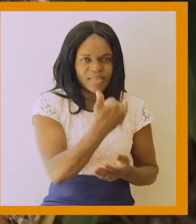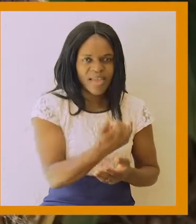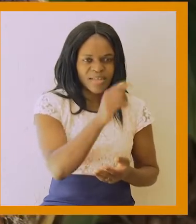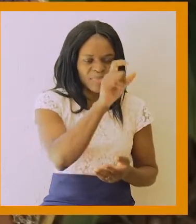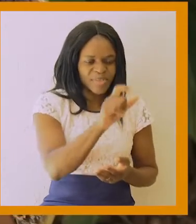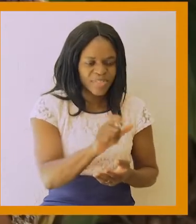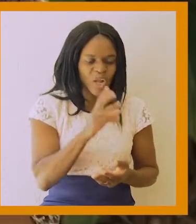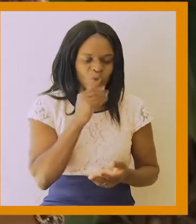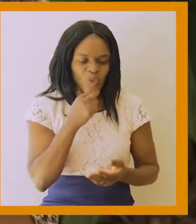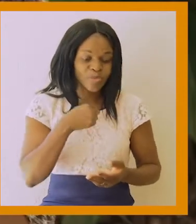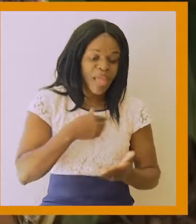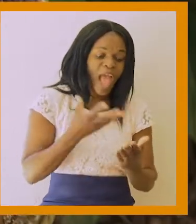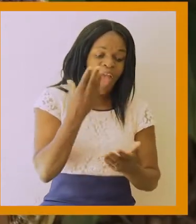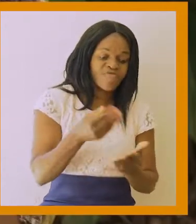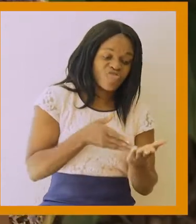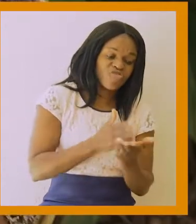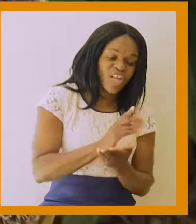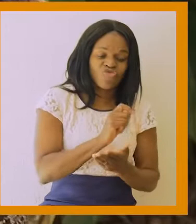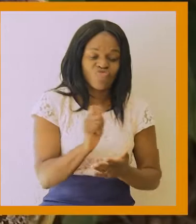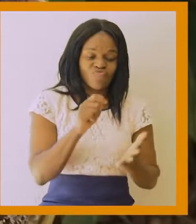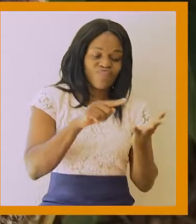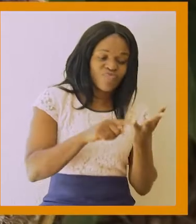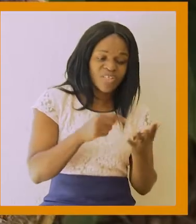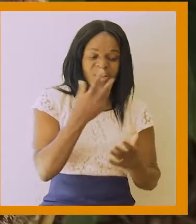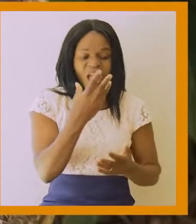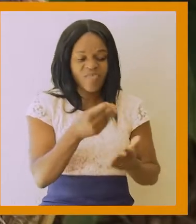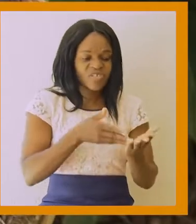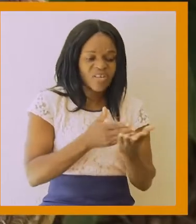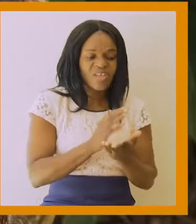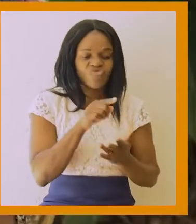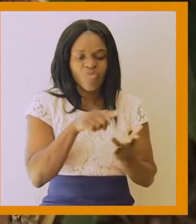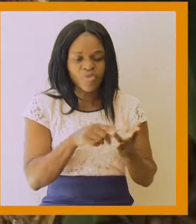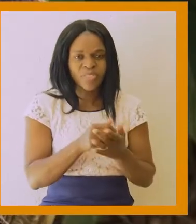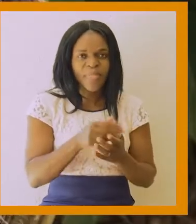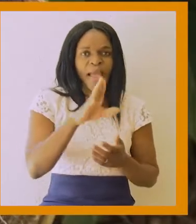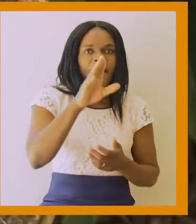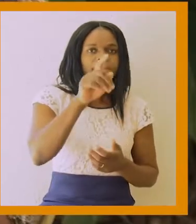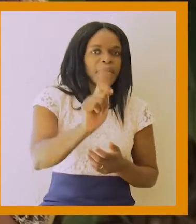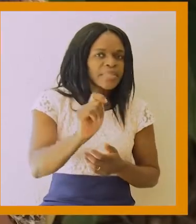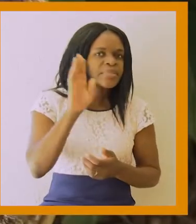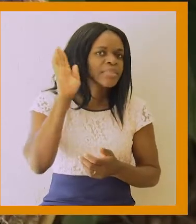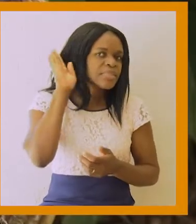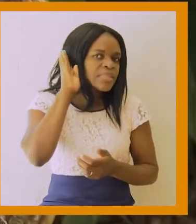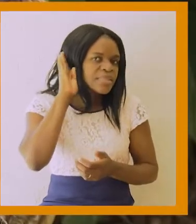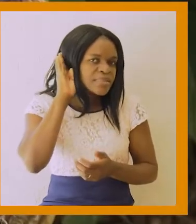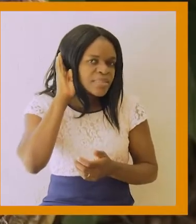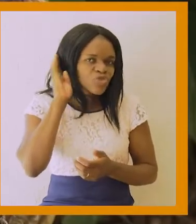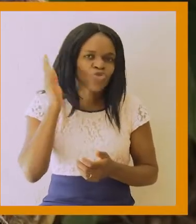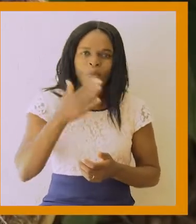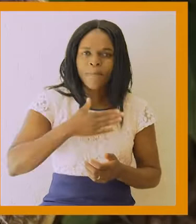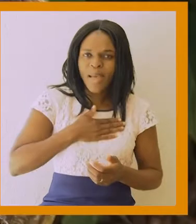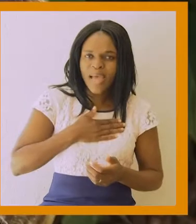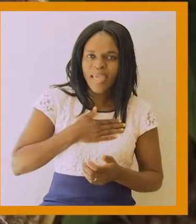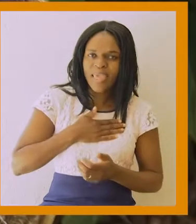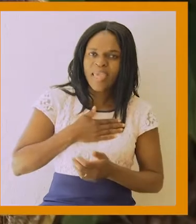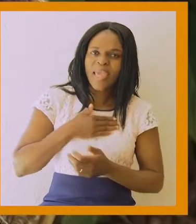as a young person I'm saying I've got a right to this, I've got a right to this, sometimes I might not want to listen to what